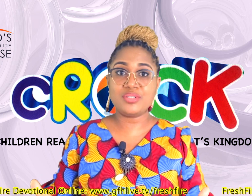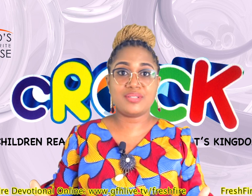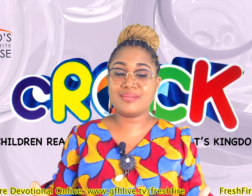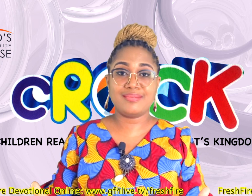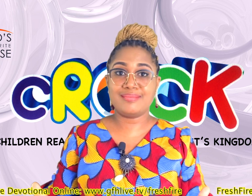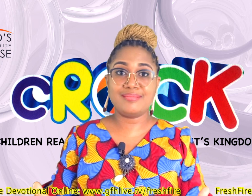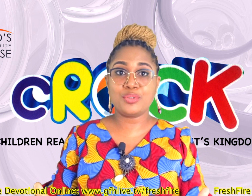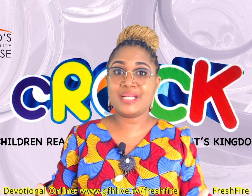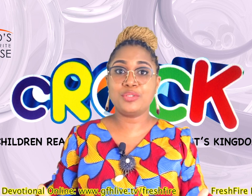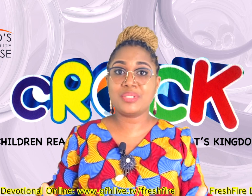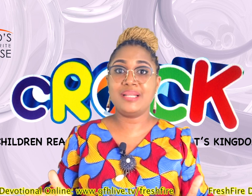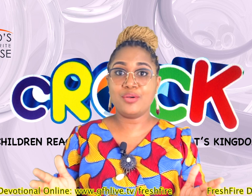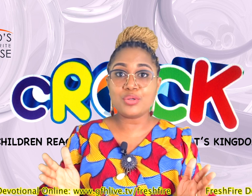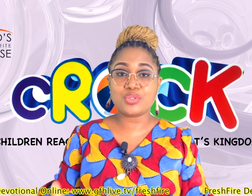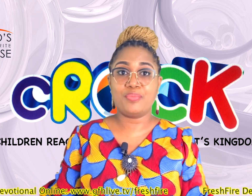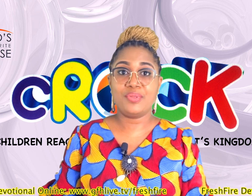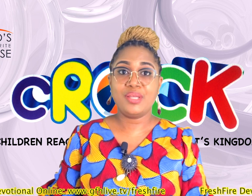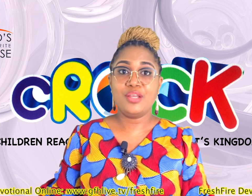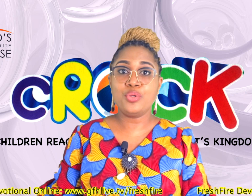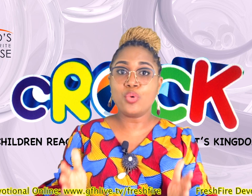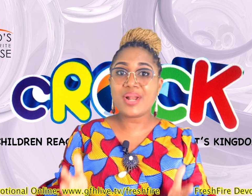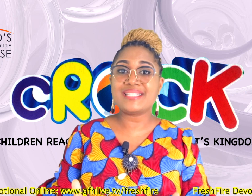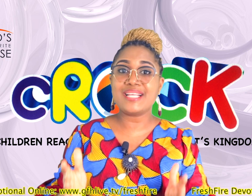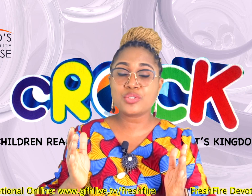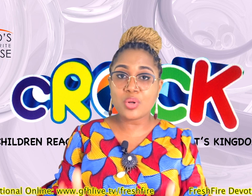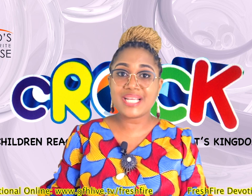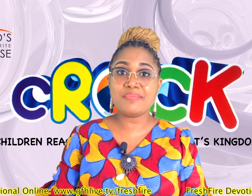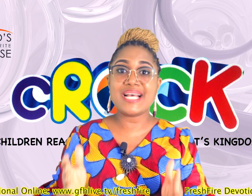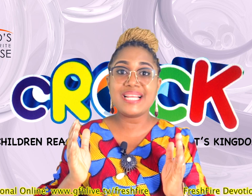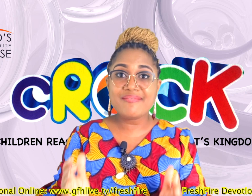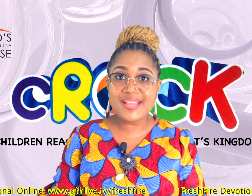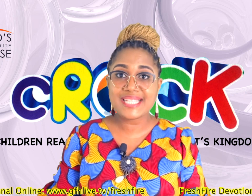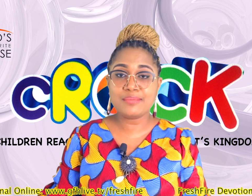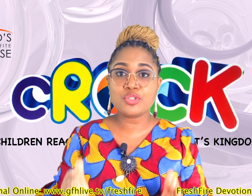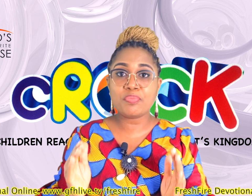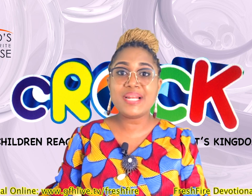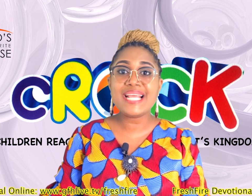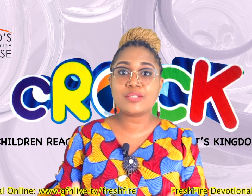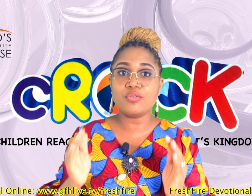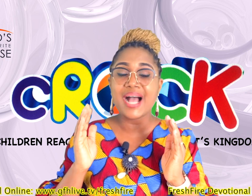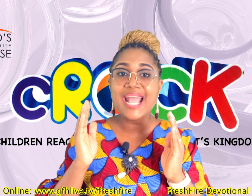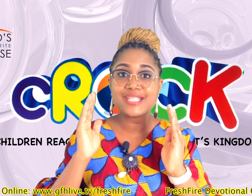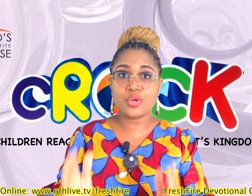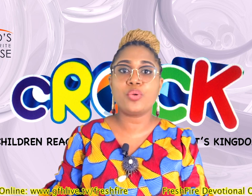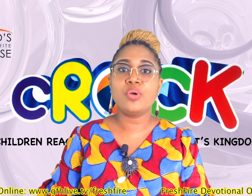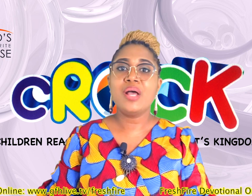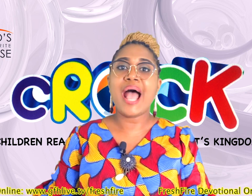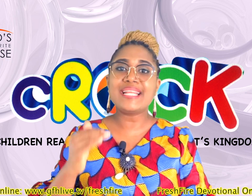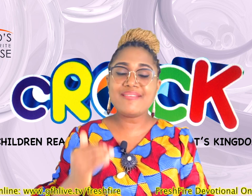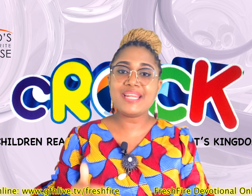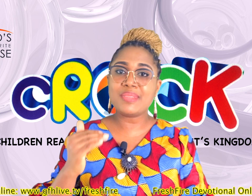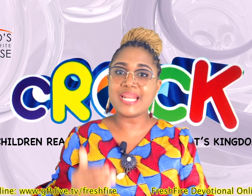This is just totally, totally awesome. You know, God has exalted him. He has elevated him to the place of highest